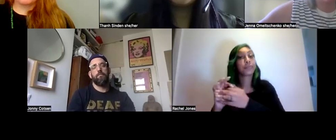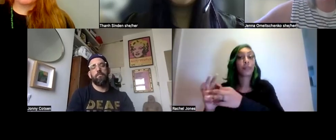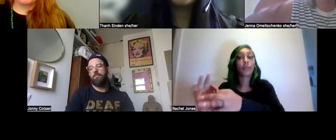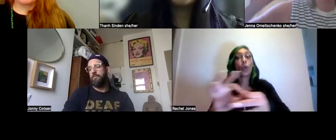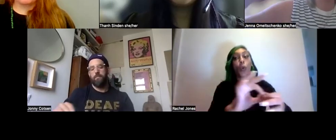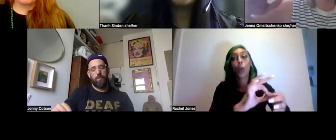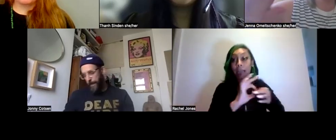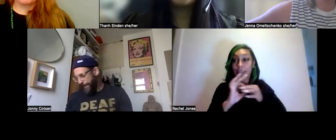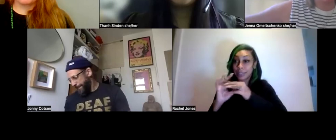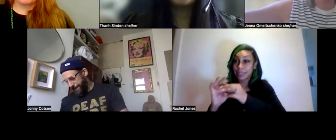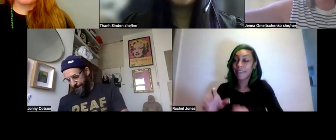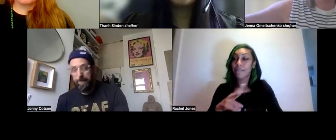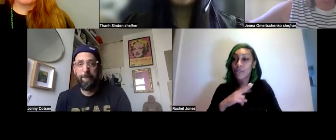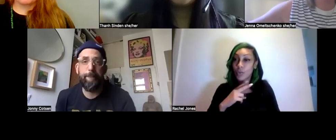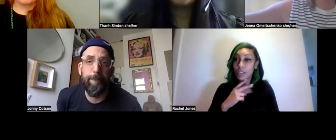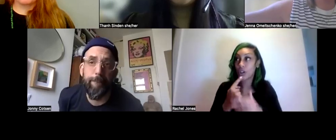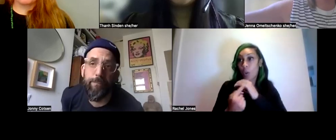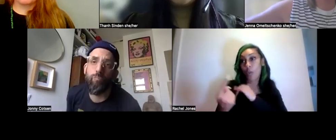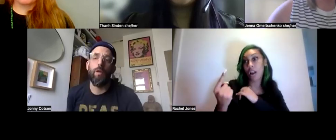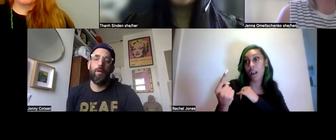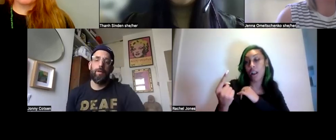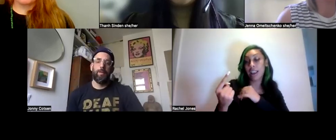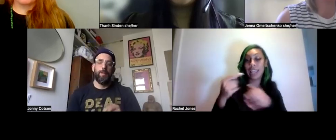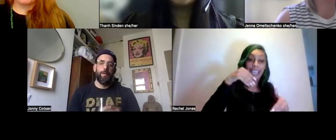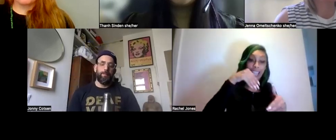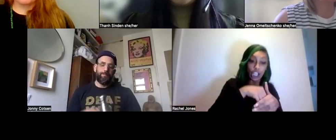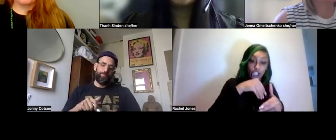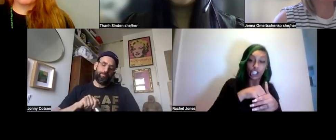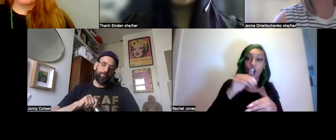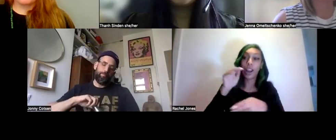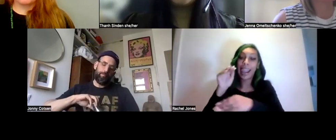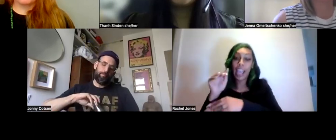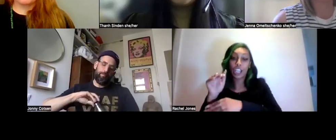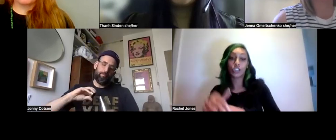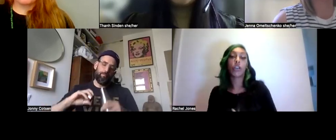just me from internal and out and external in the organization.